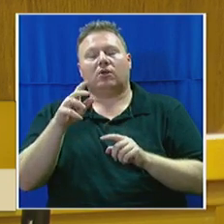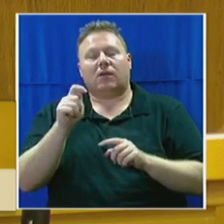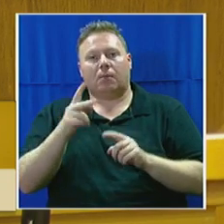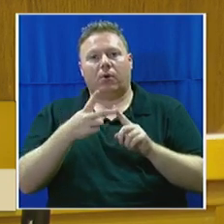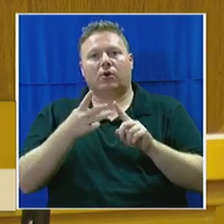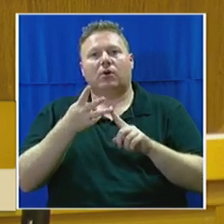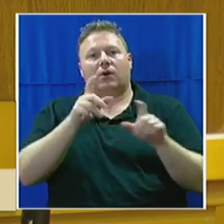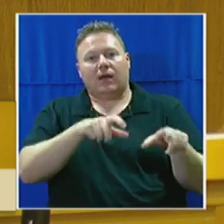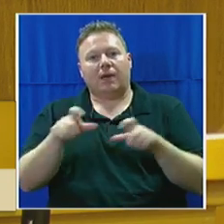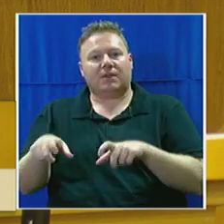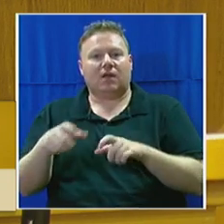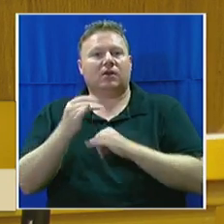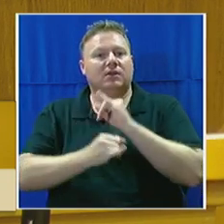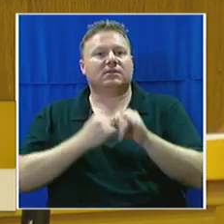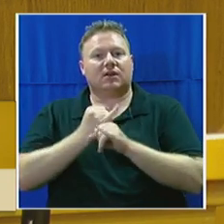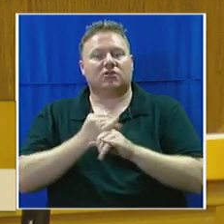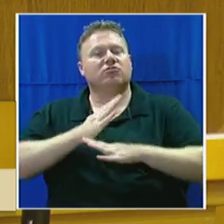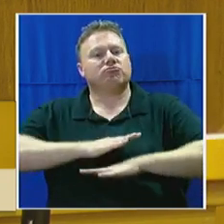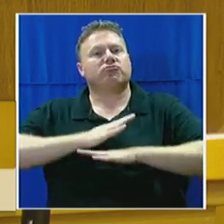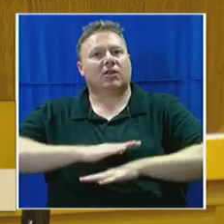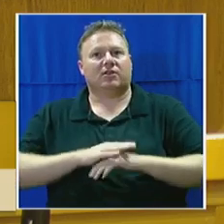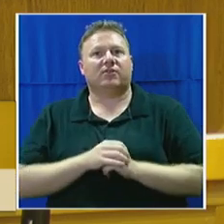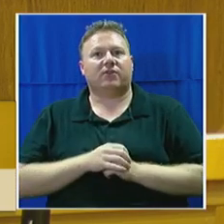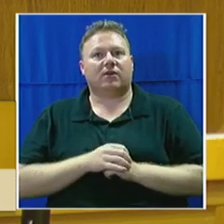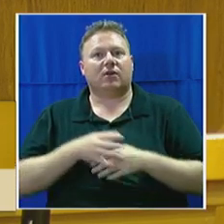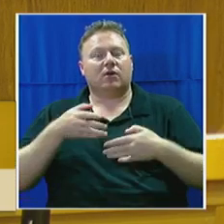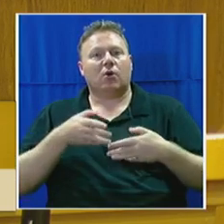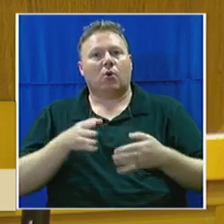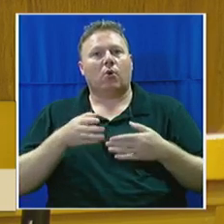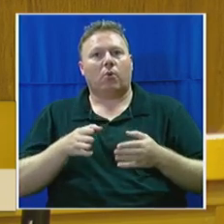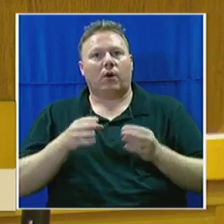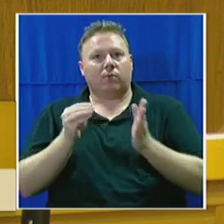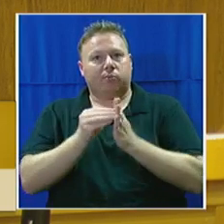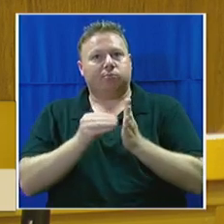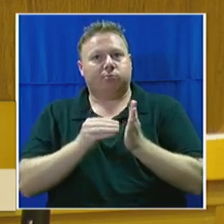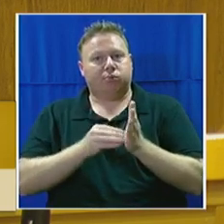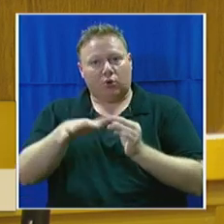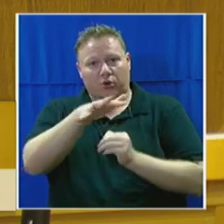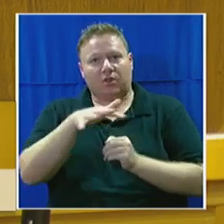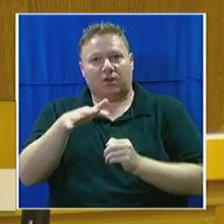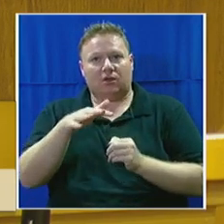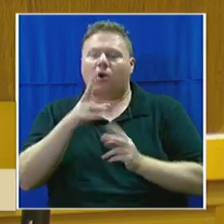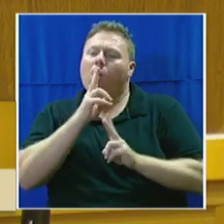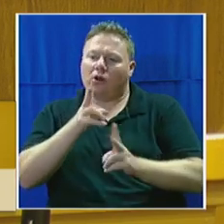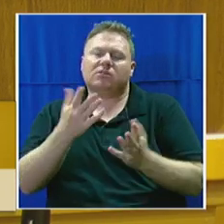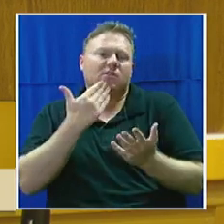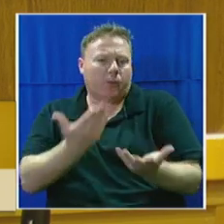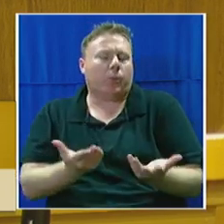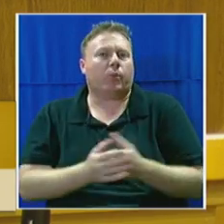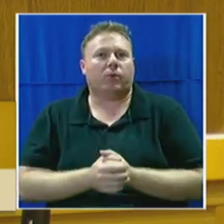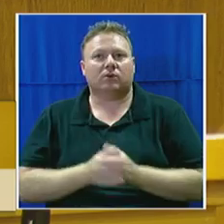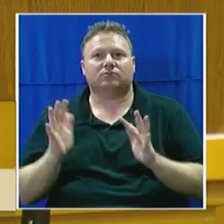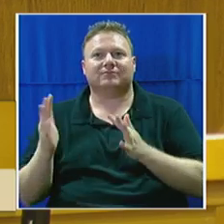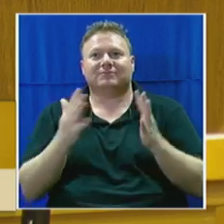Town International, and we are quite satisfied with the measures that have been put in place in this. Let us be honest